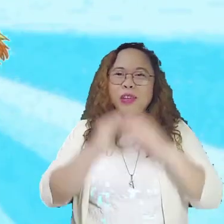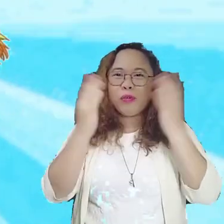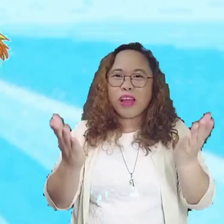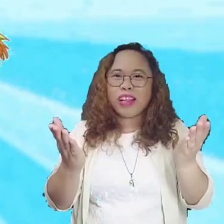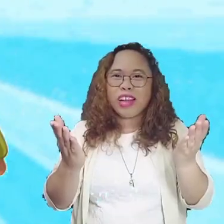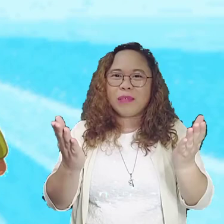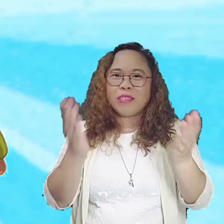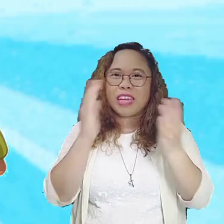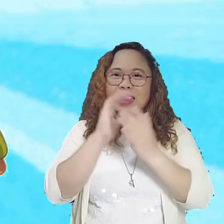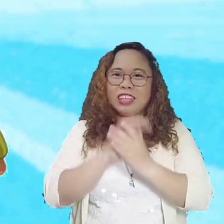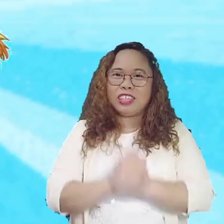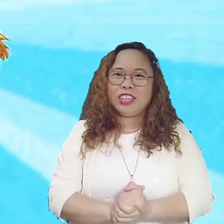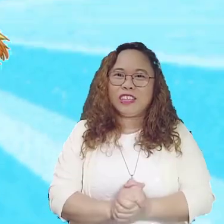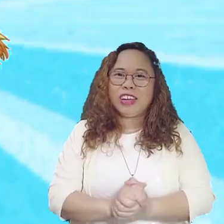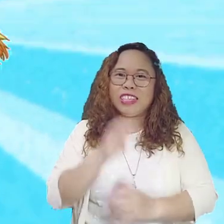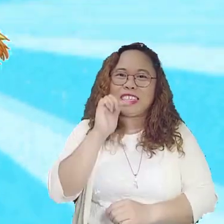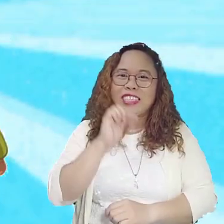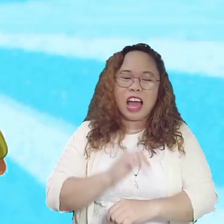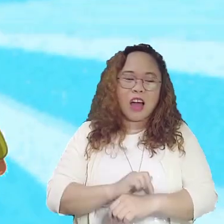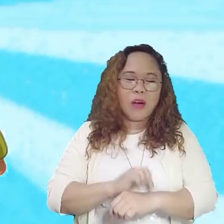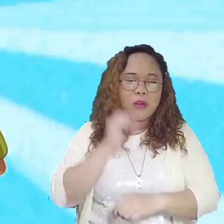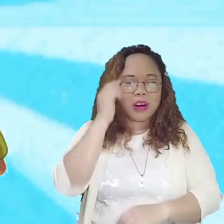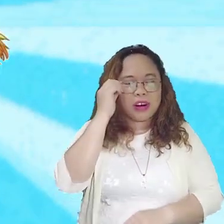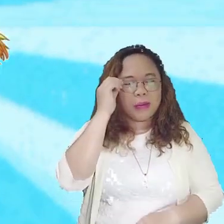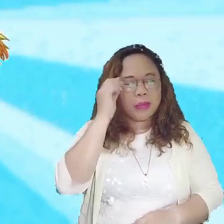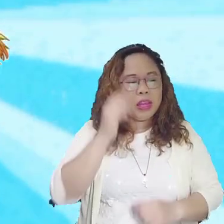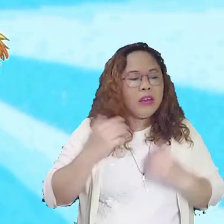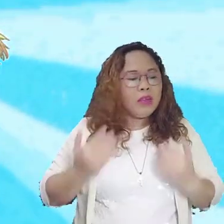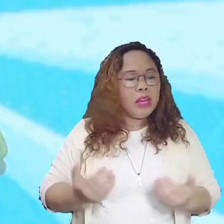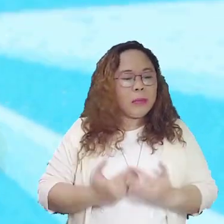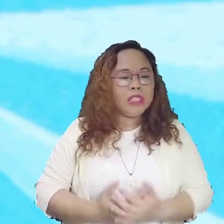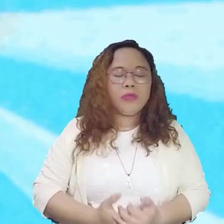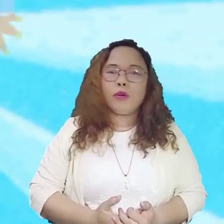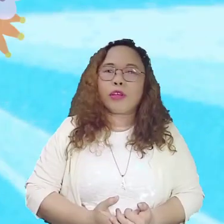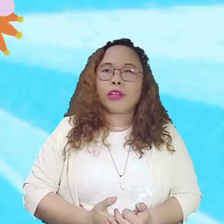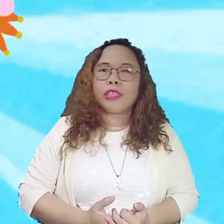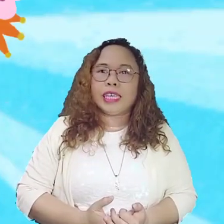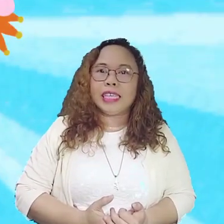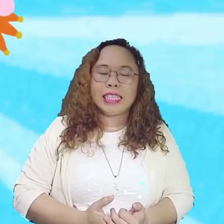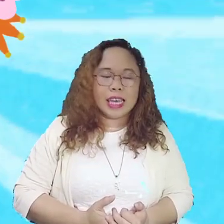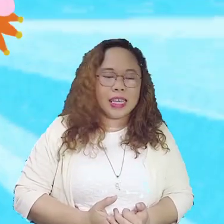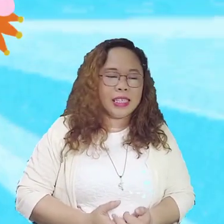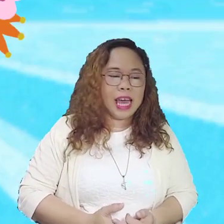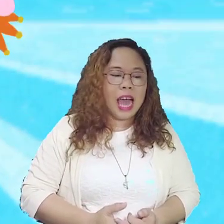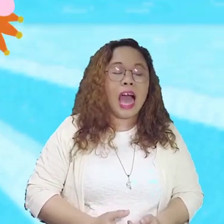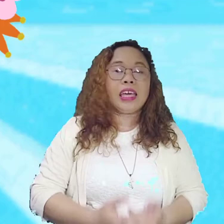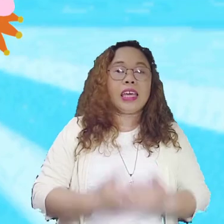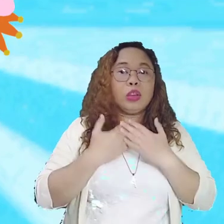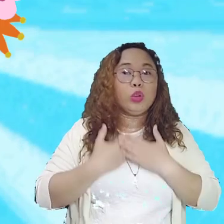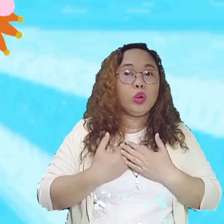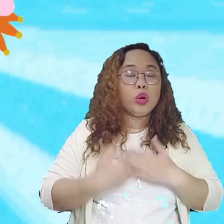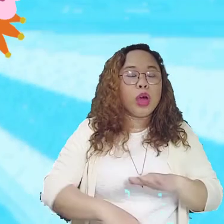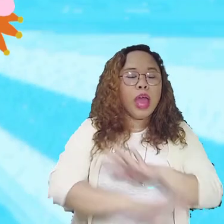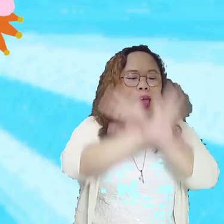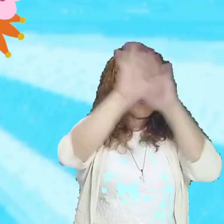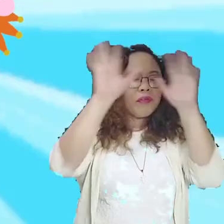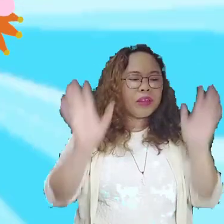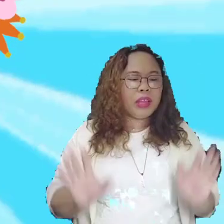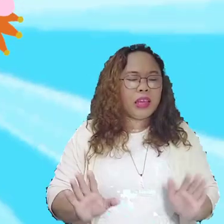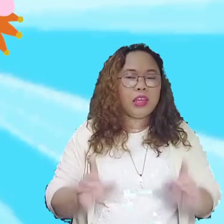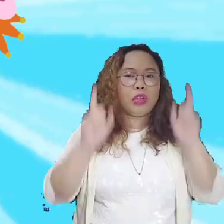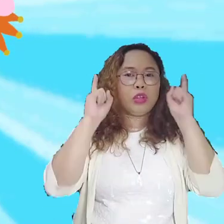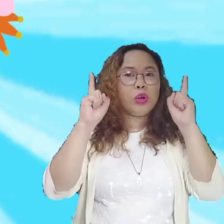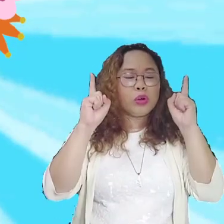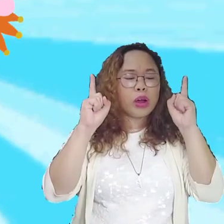and everyone welcome satin children's hour philippians 4 13 says i can do